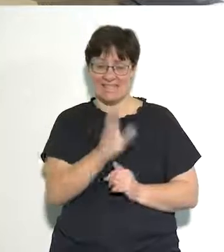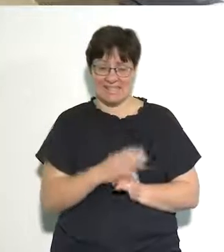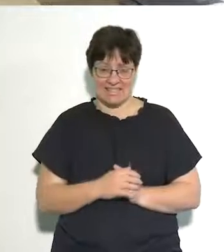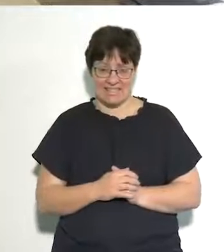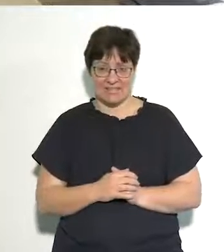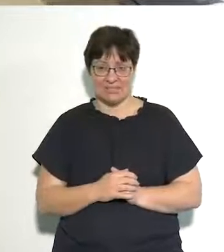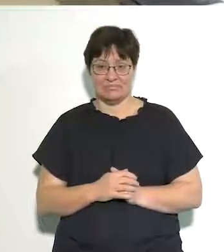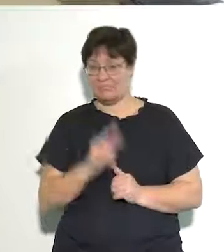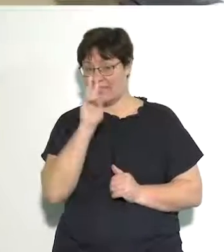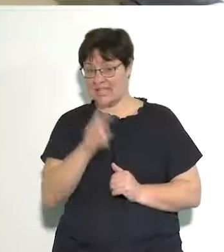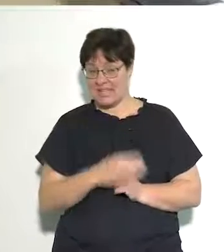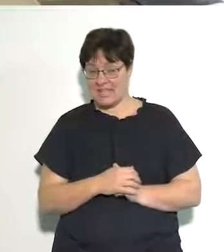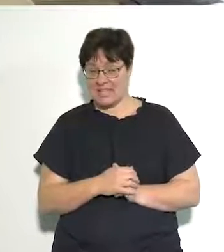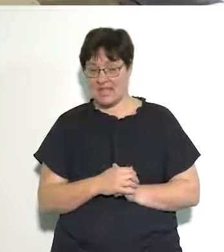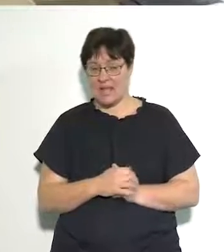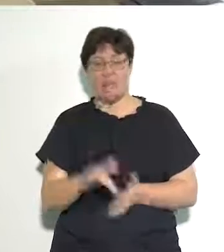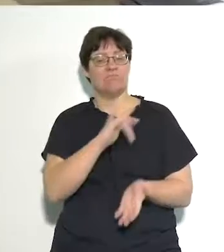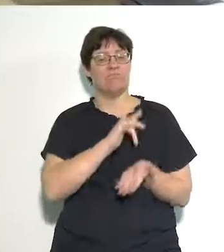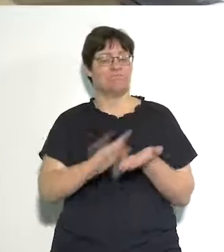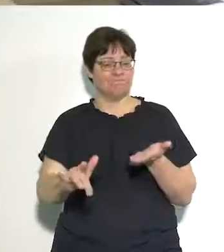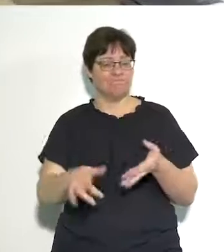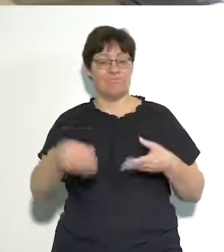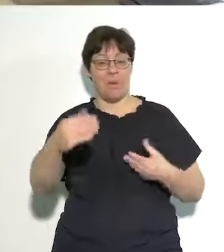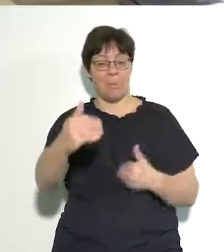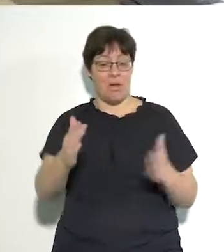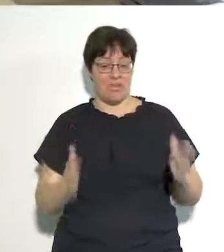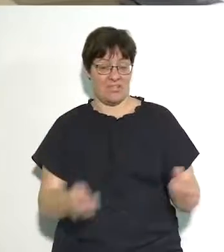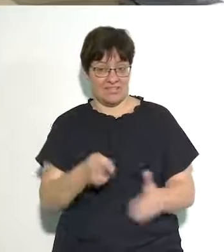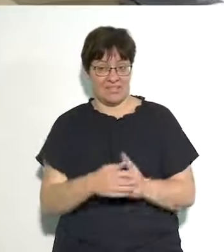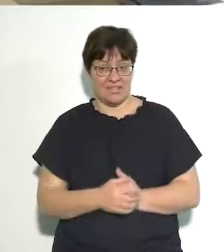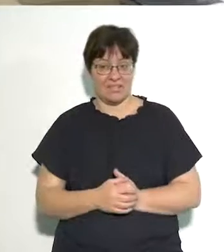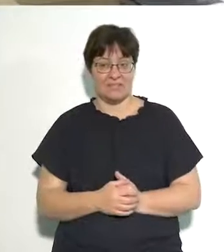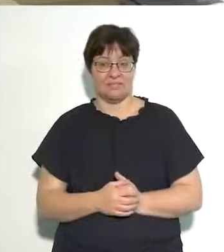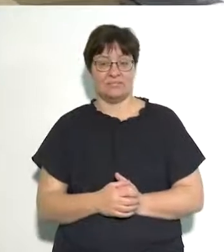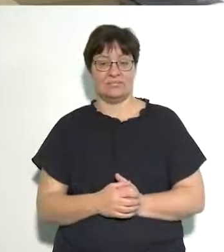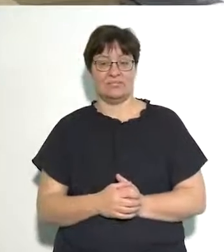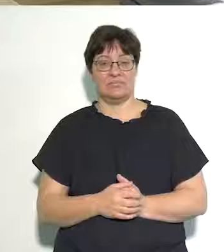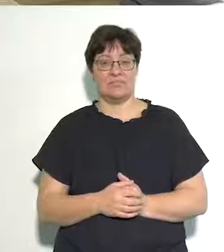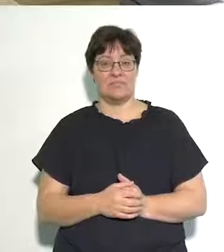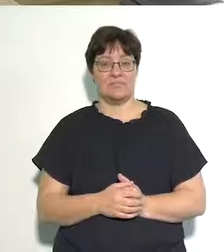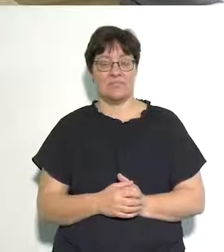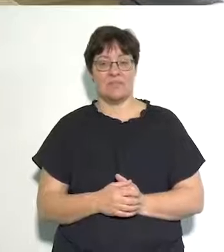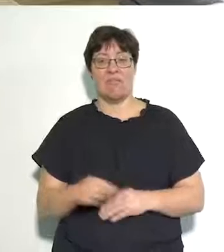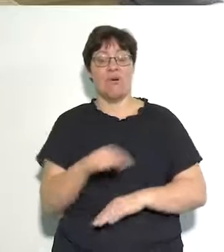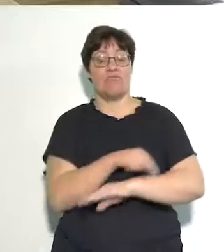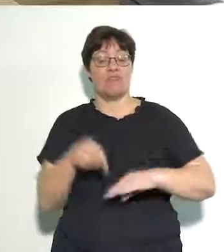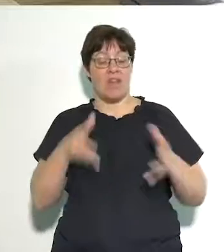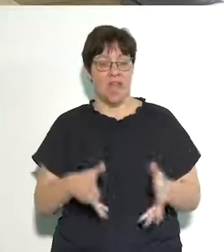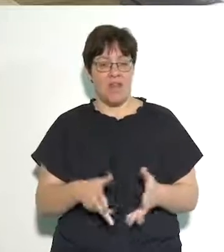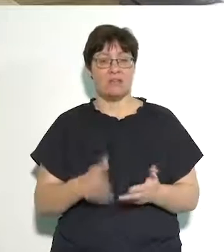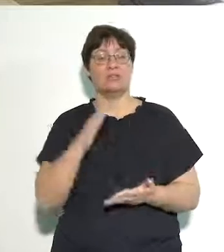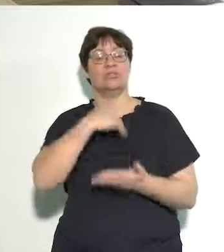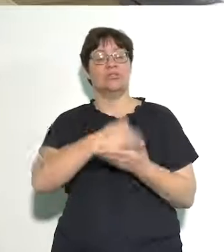easy. So have a look at this. This is the plain piece of box, all right? And what I did was I used a